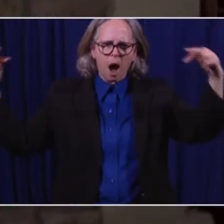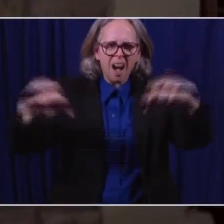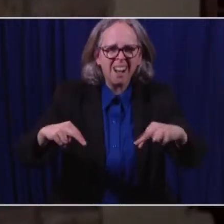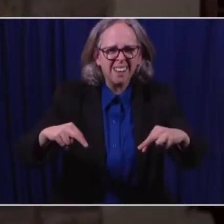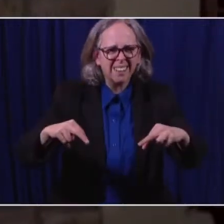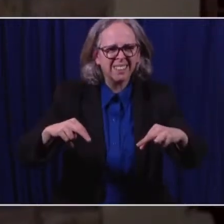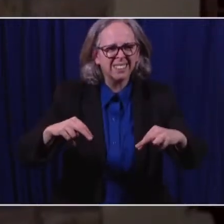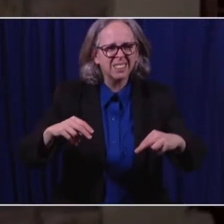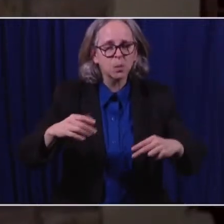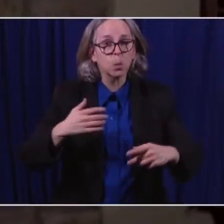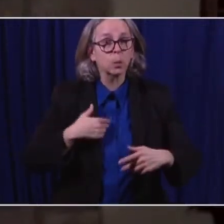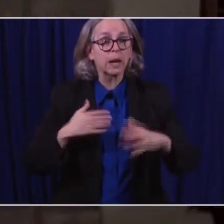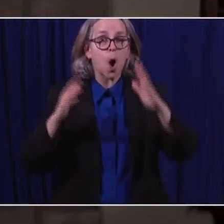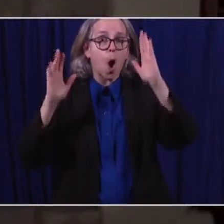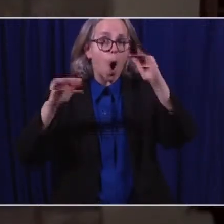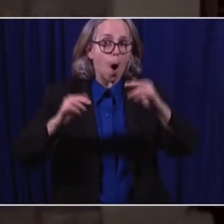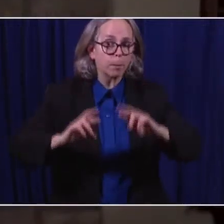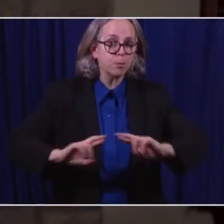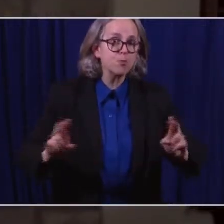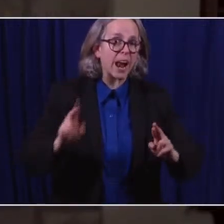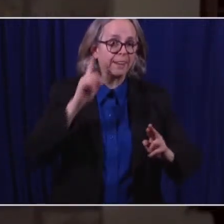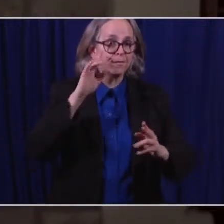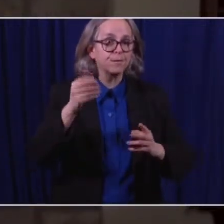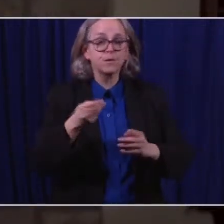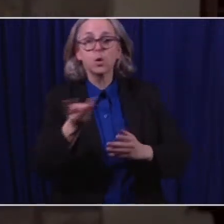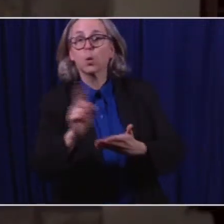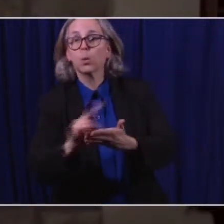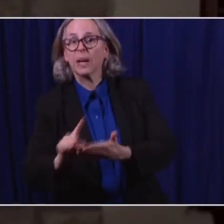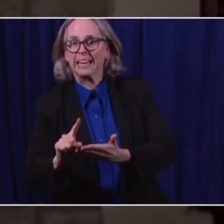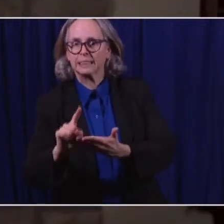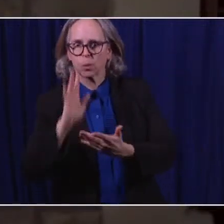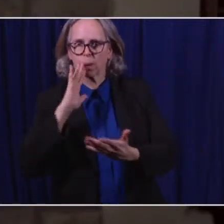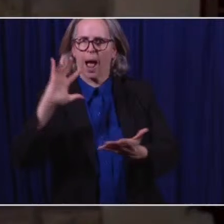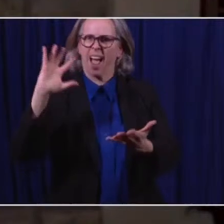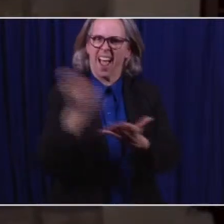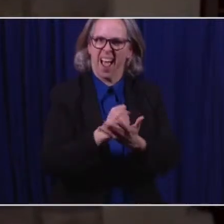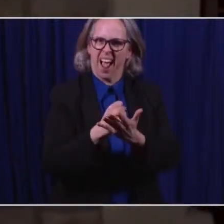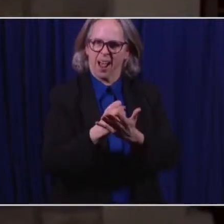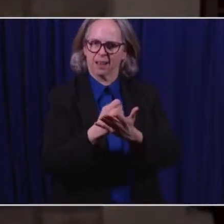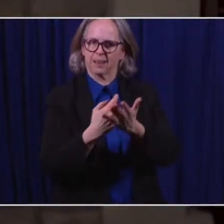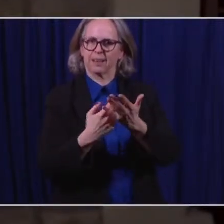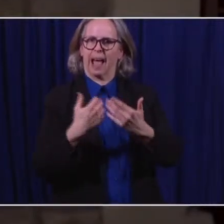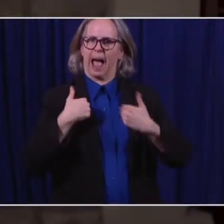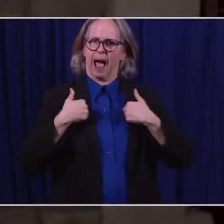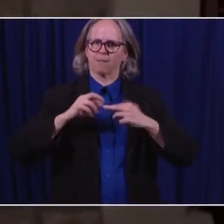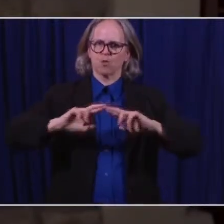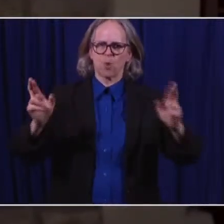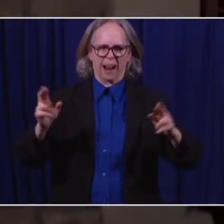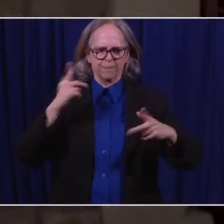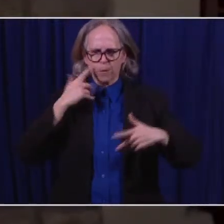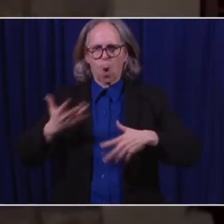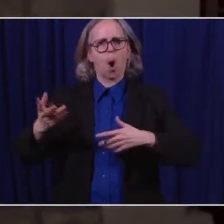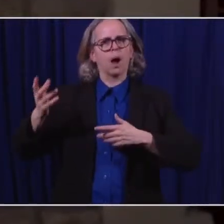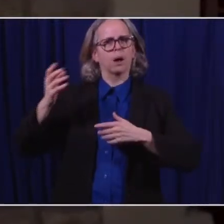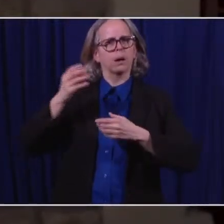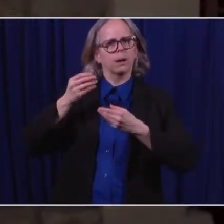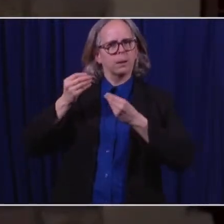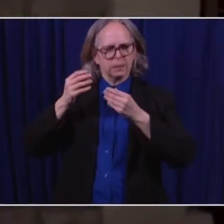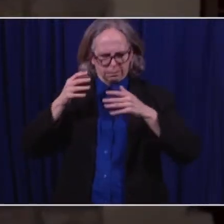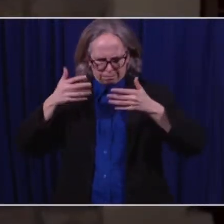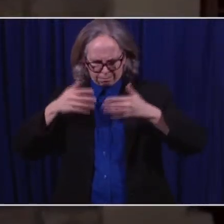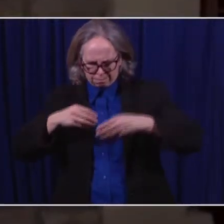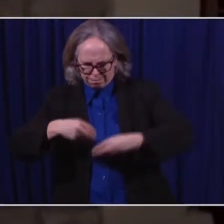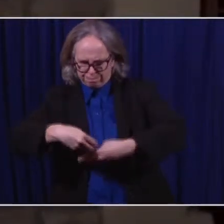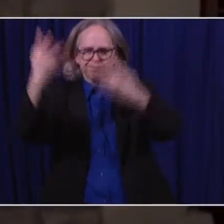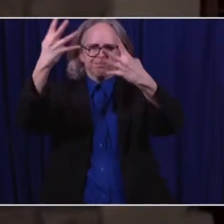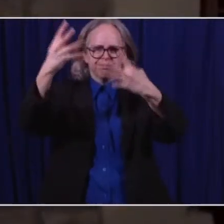scheduling place where people can go online and then put in their zip code or put in their county. It will